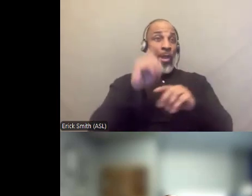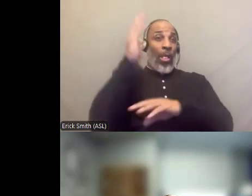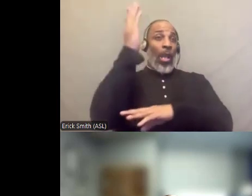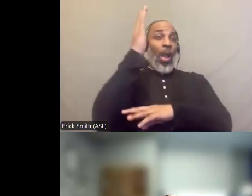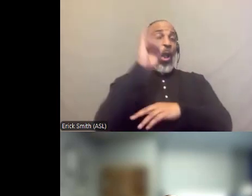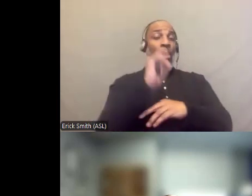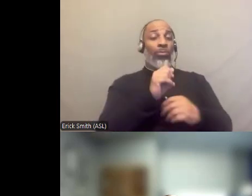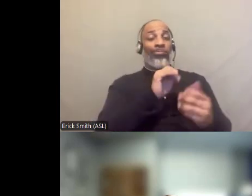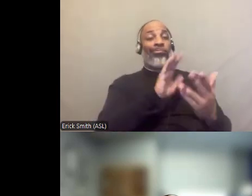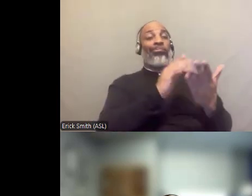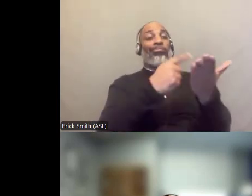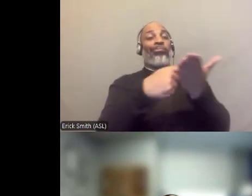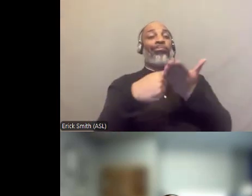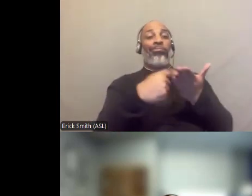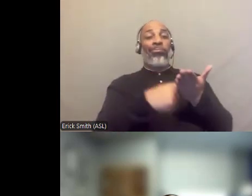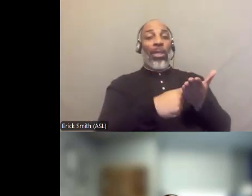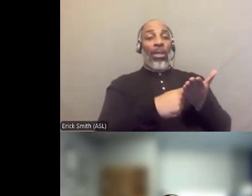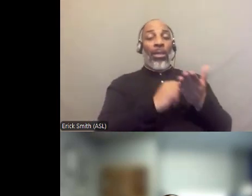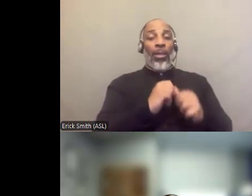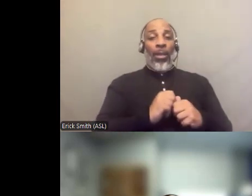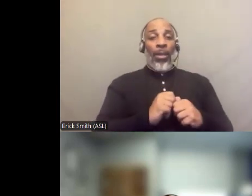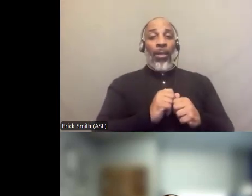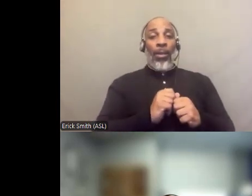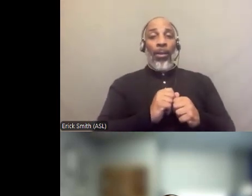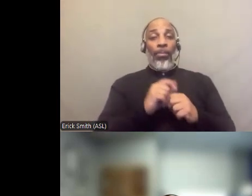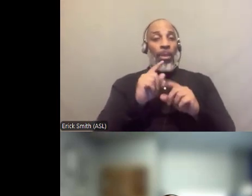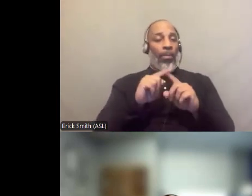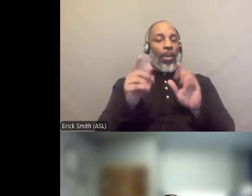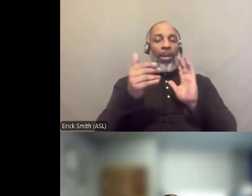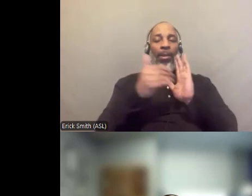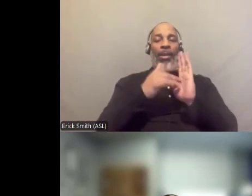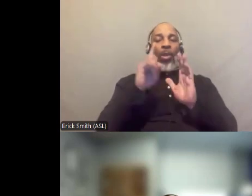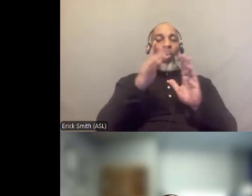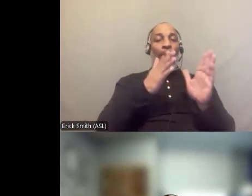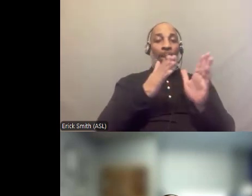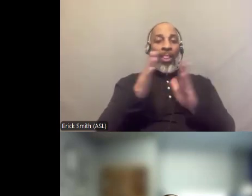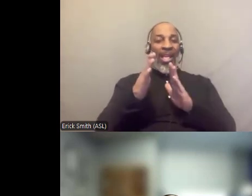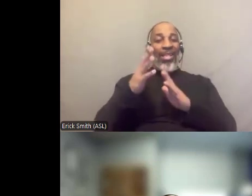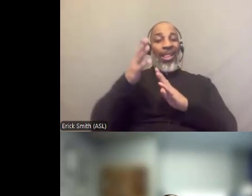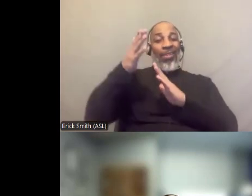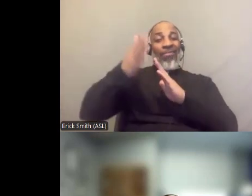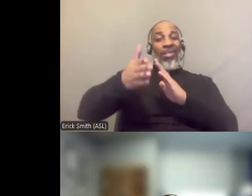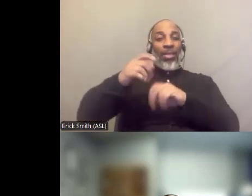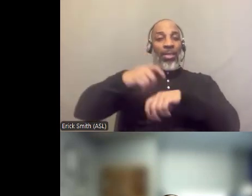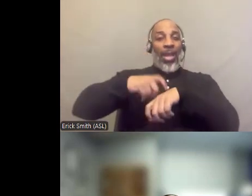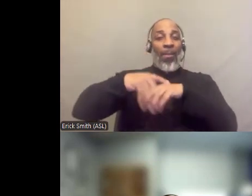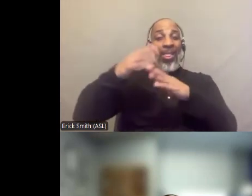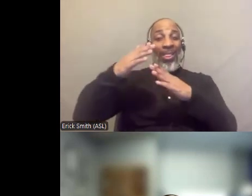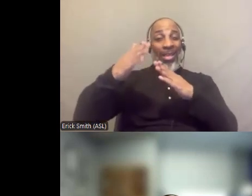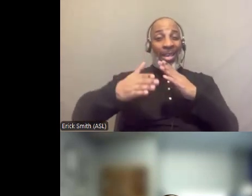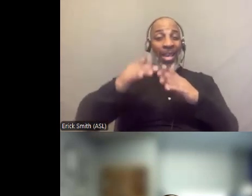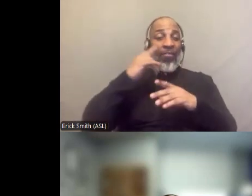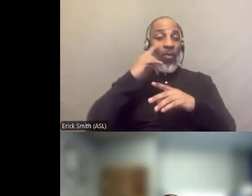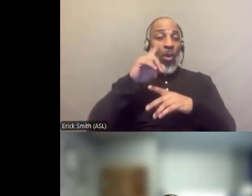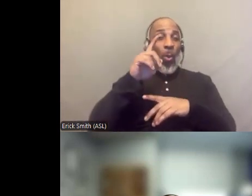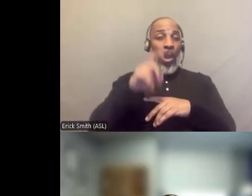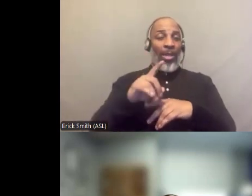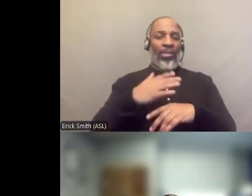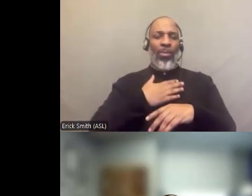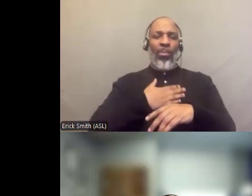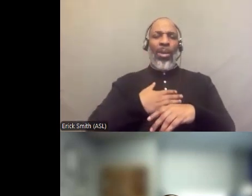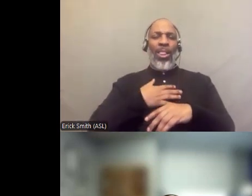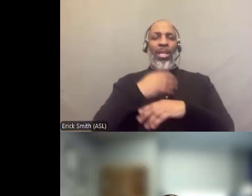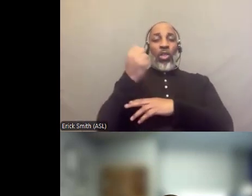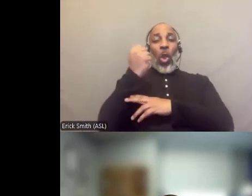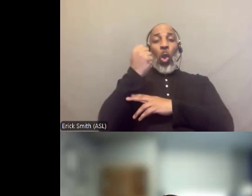those as they pop up. But again, we do plan to leave time at the end of the presentation for questions, so please try to